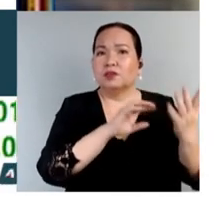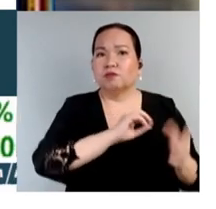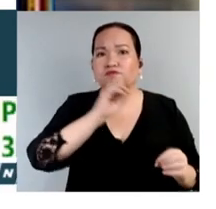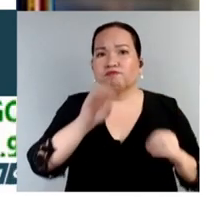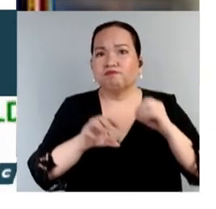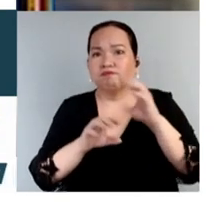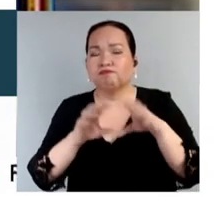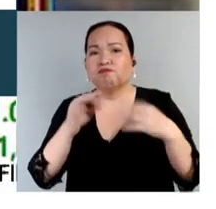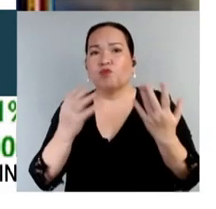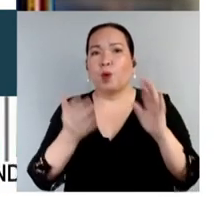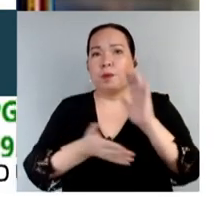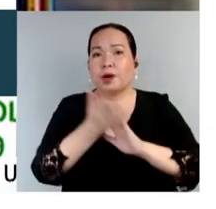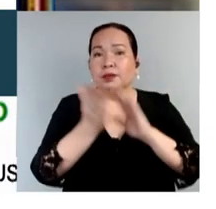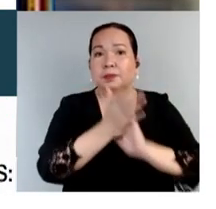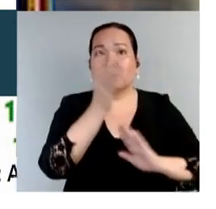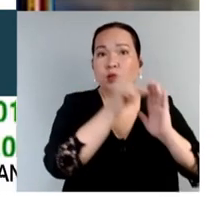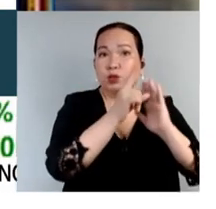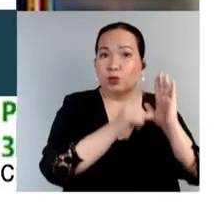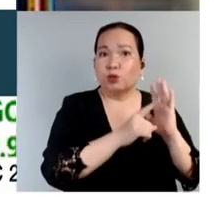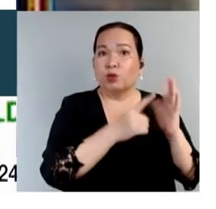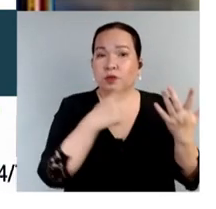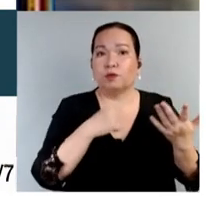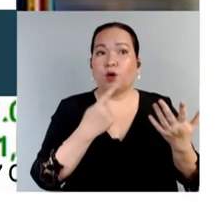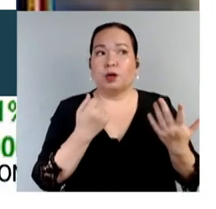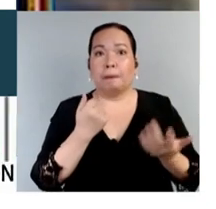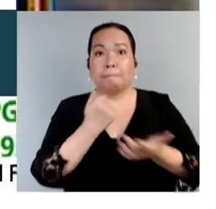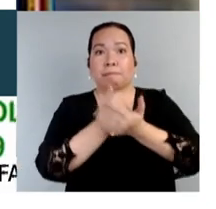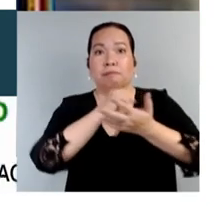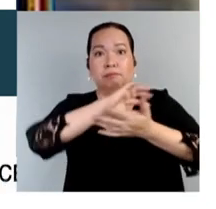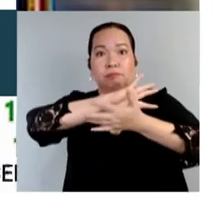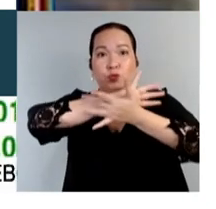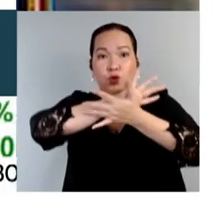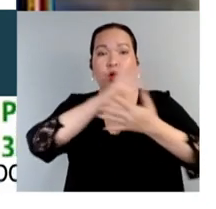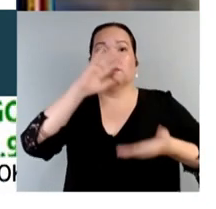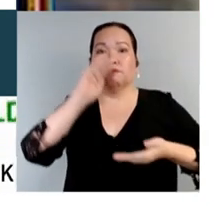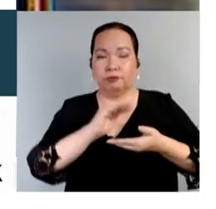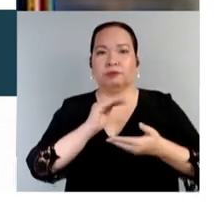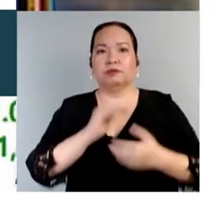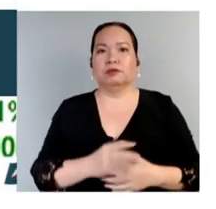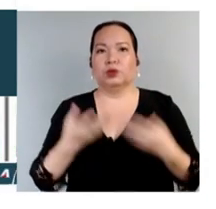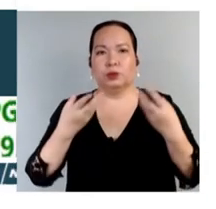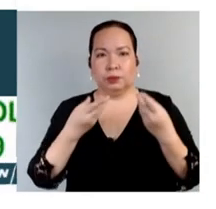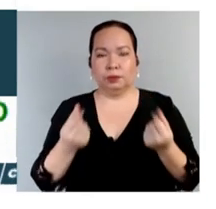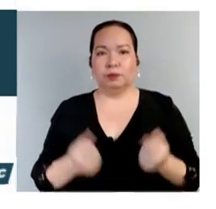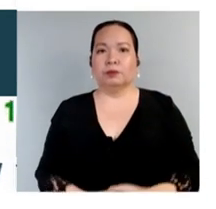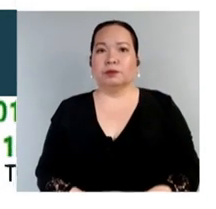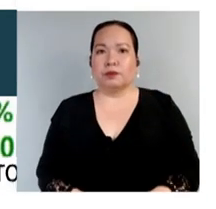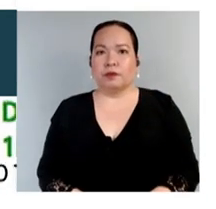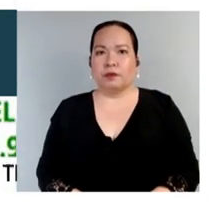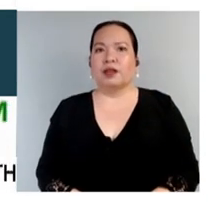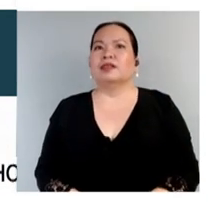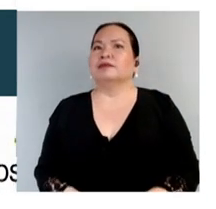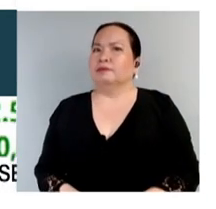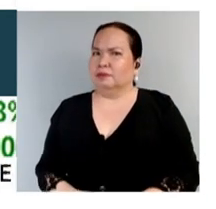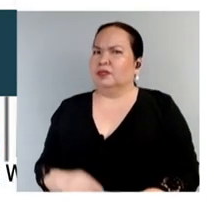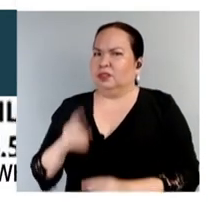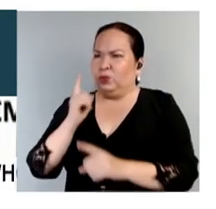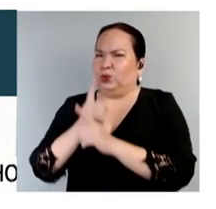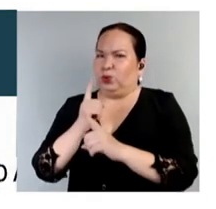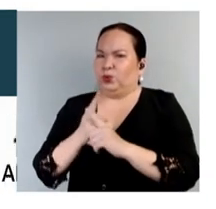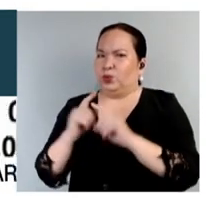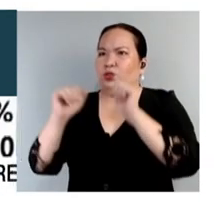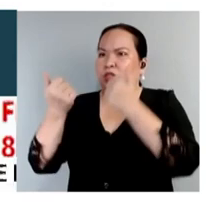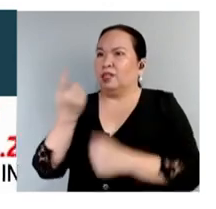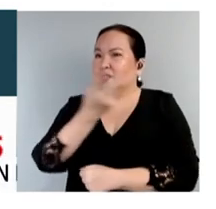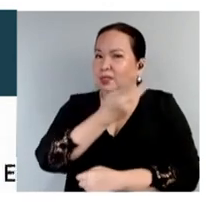for the purpose of addressing the pandemic. And that's a challenge right there for them,